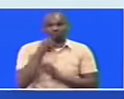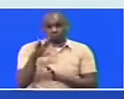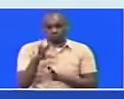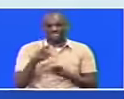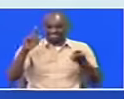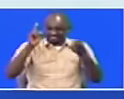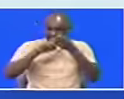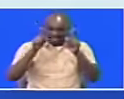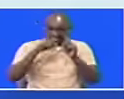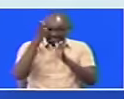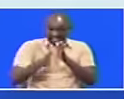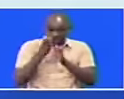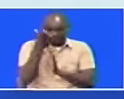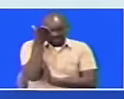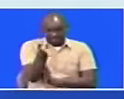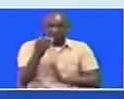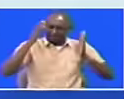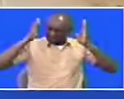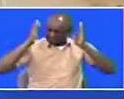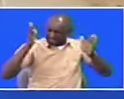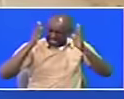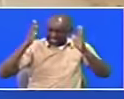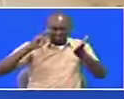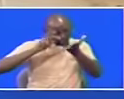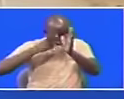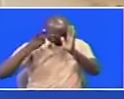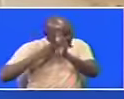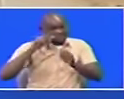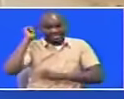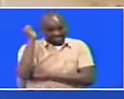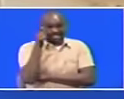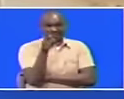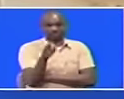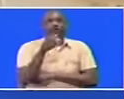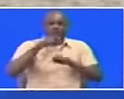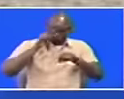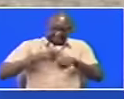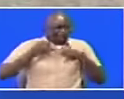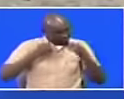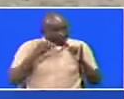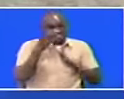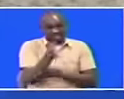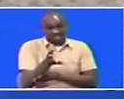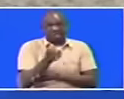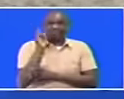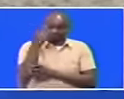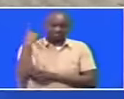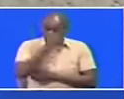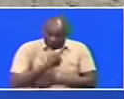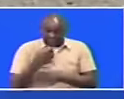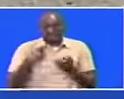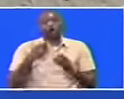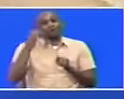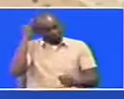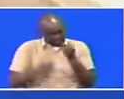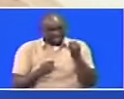The standard gauge railway, the biggest infrastructure project in the country since independence, whose first phase is on its